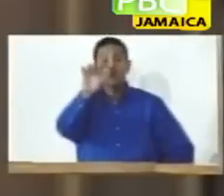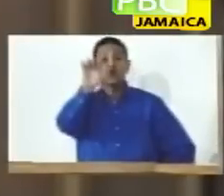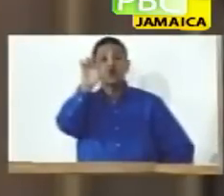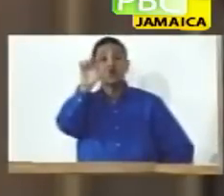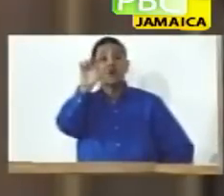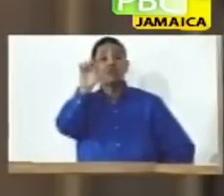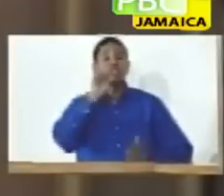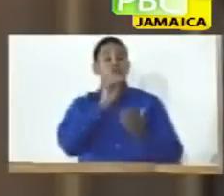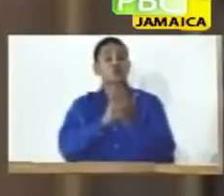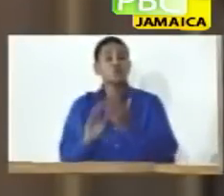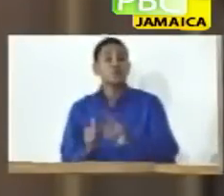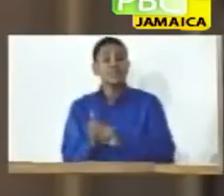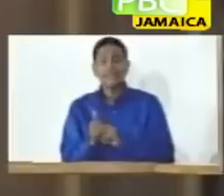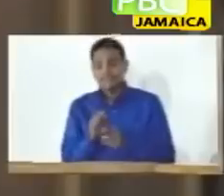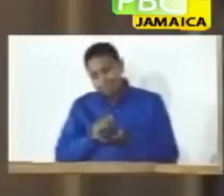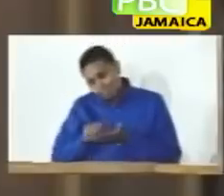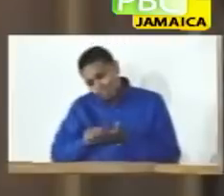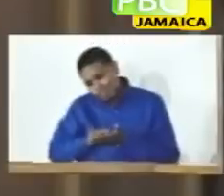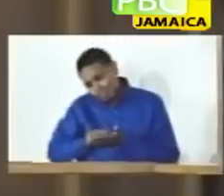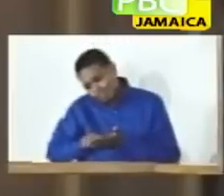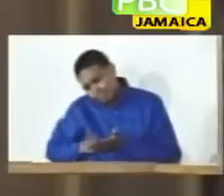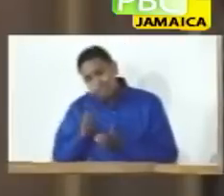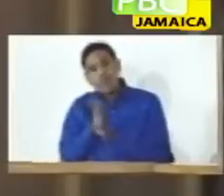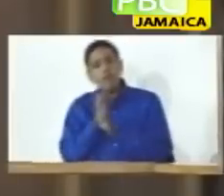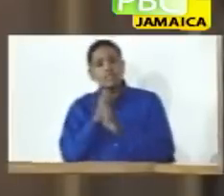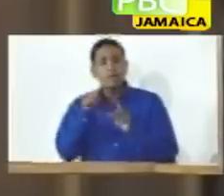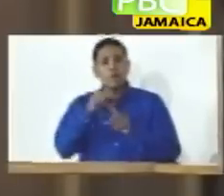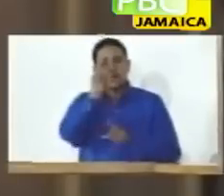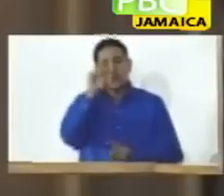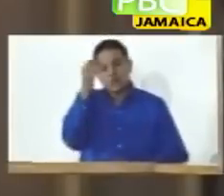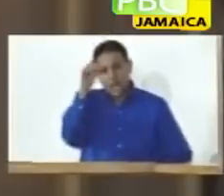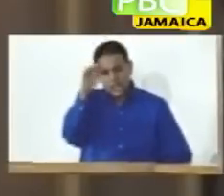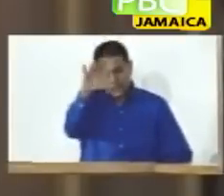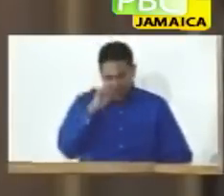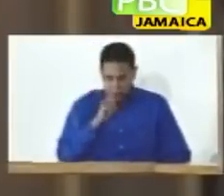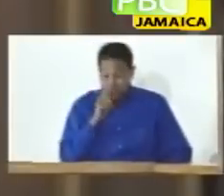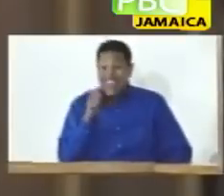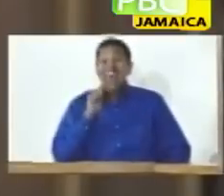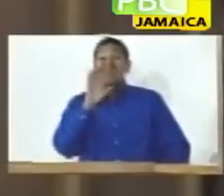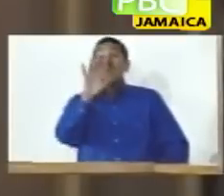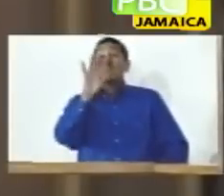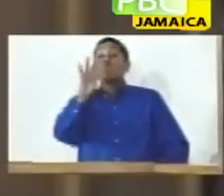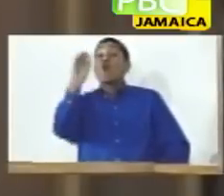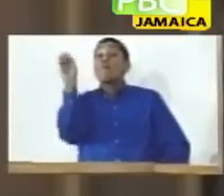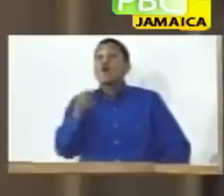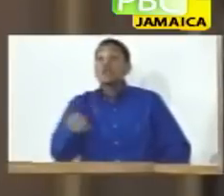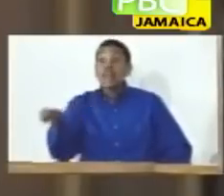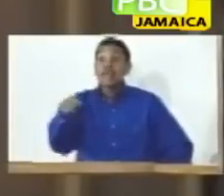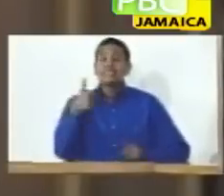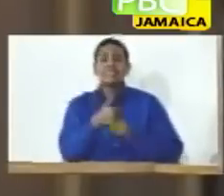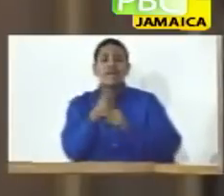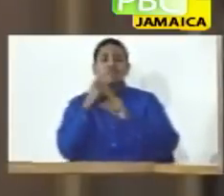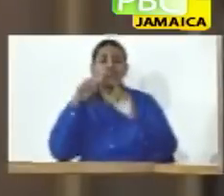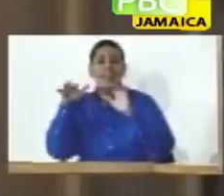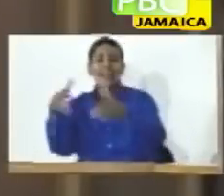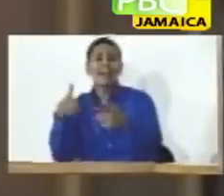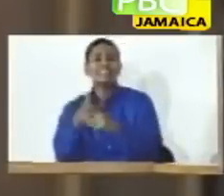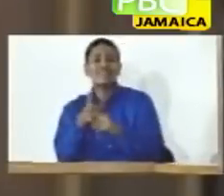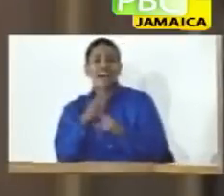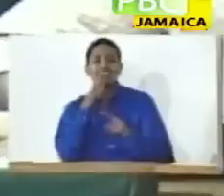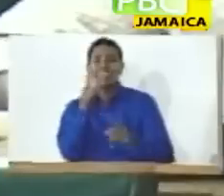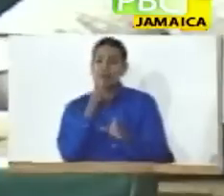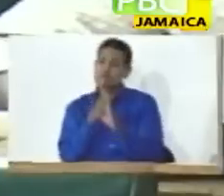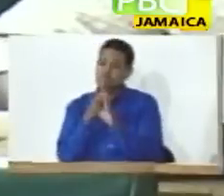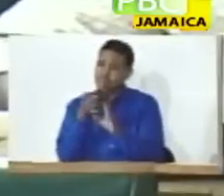40,423 students sitting the examination in 2019 and 54% being classified as